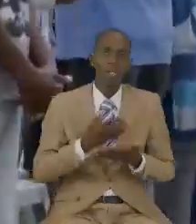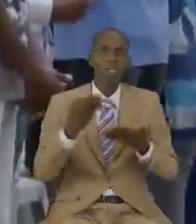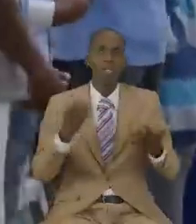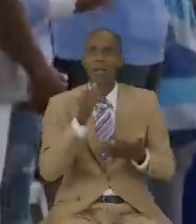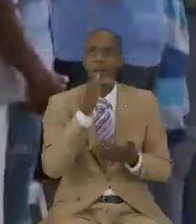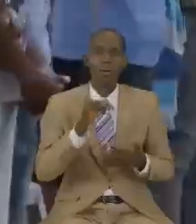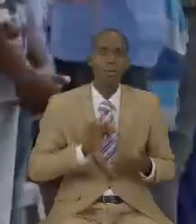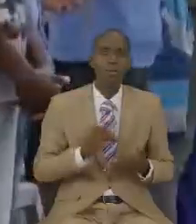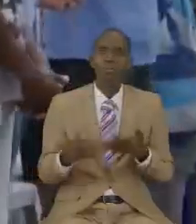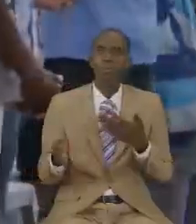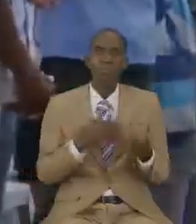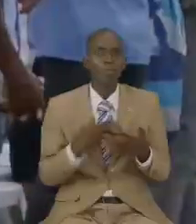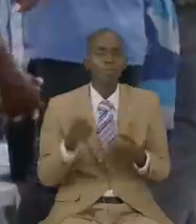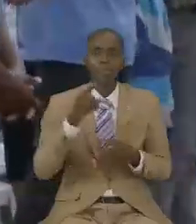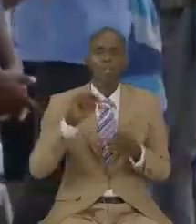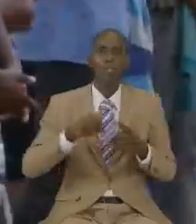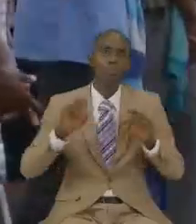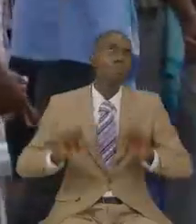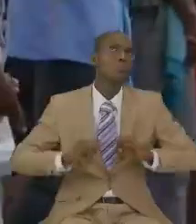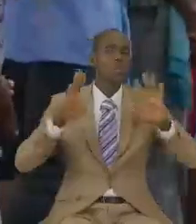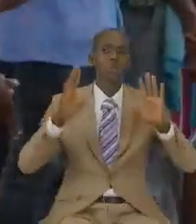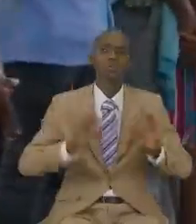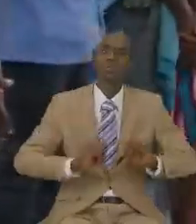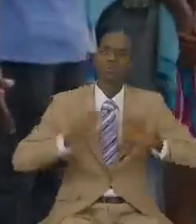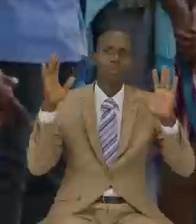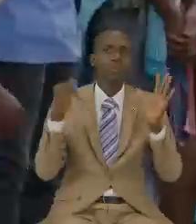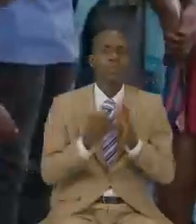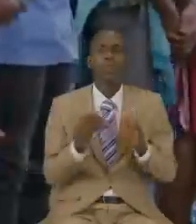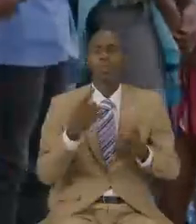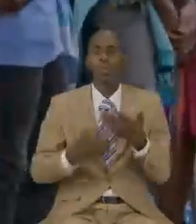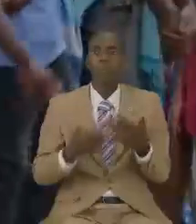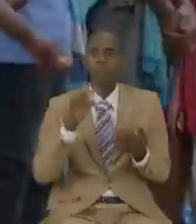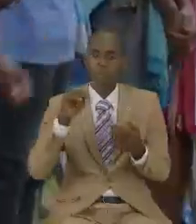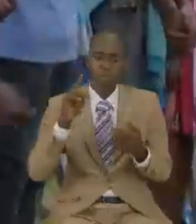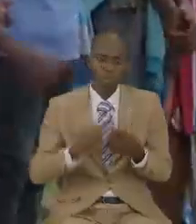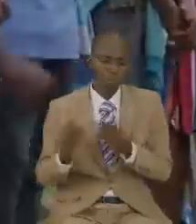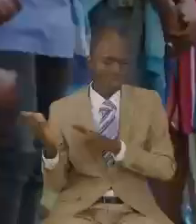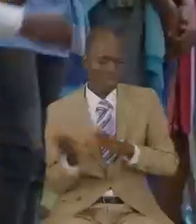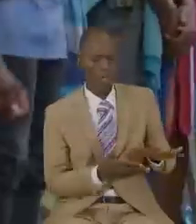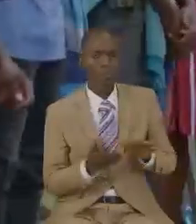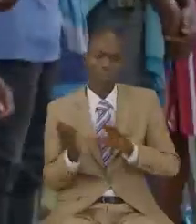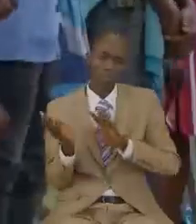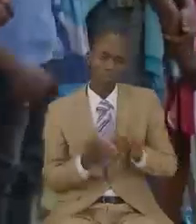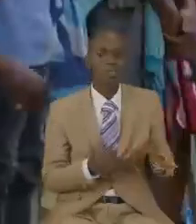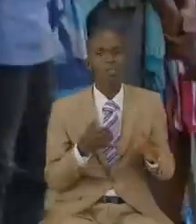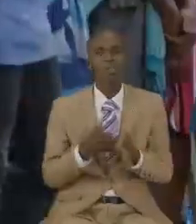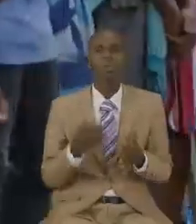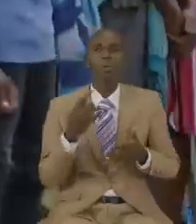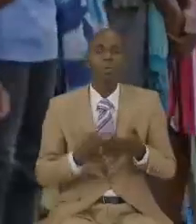here am I. Whatever I need to give up, I give up. And whatever I need to abandon, I abandon,